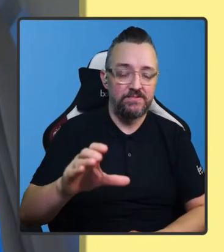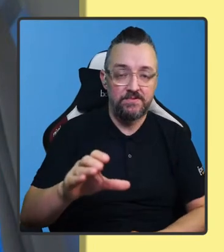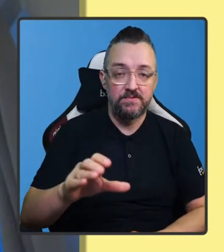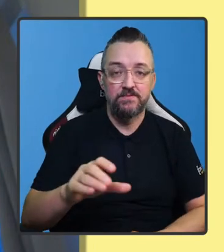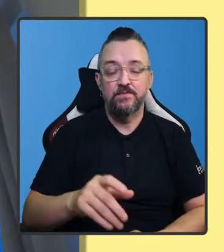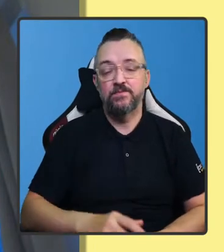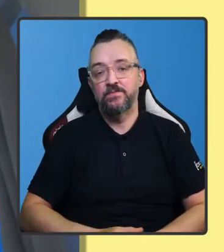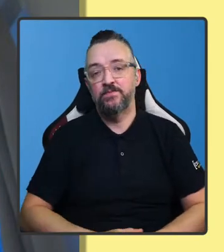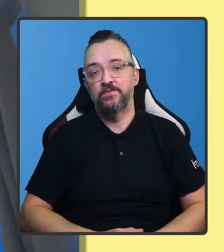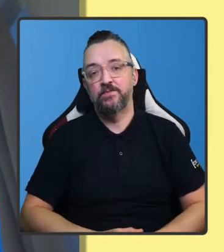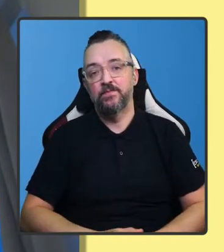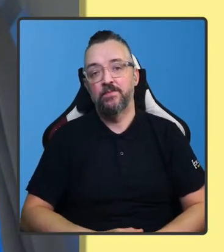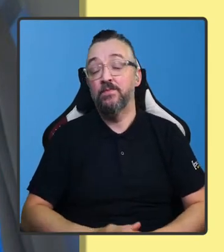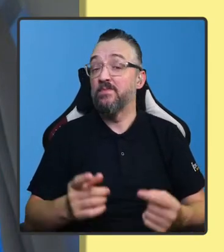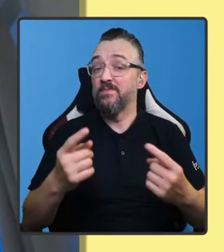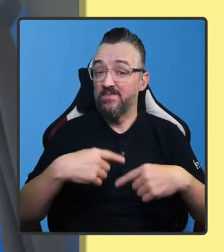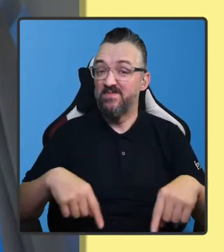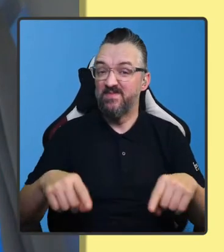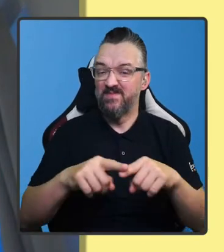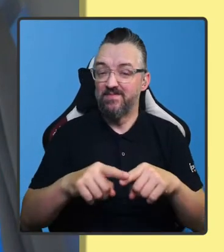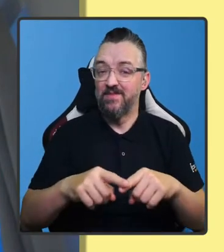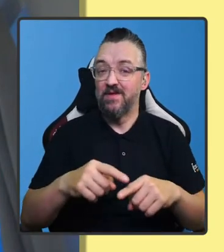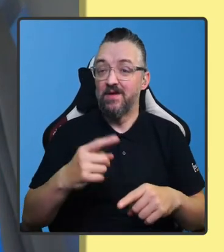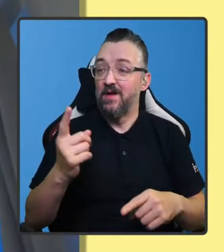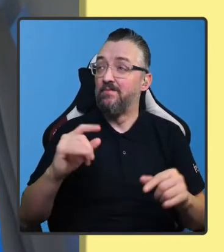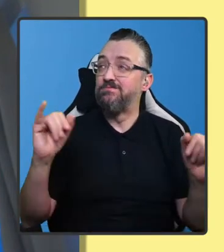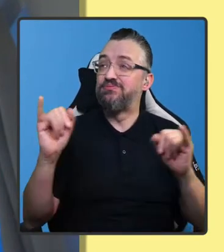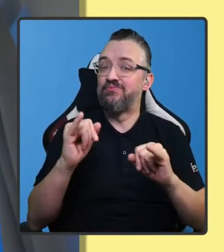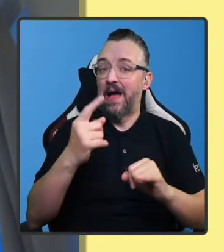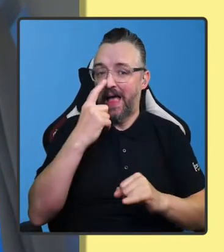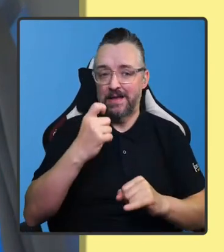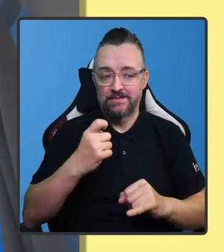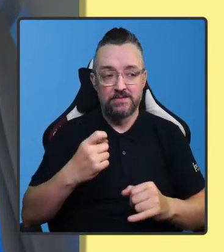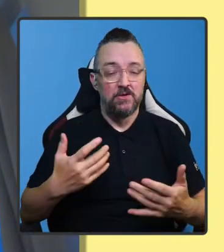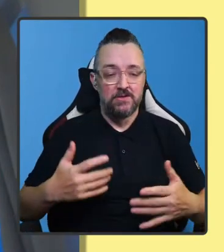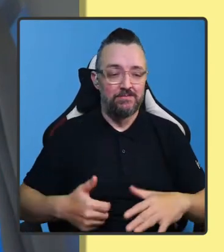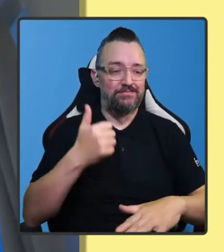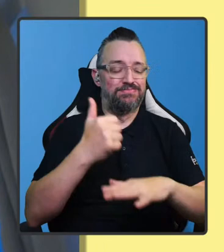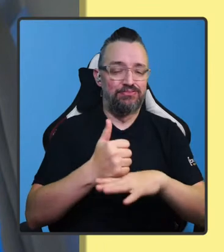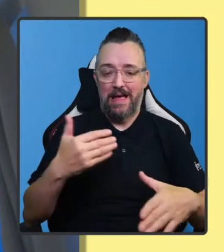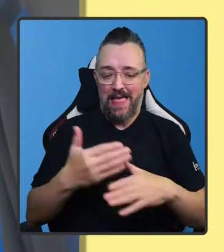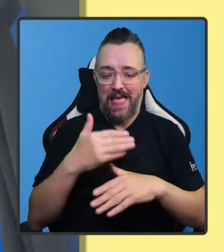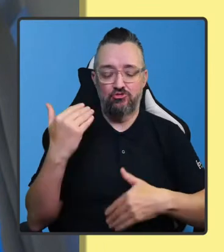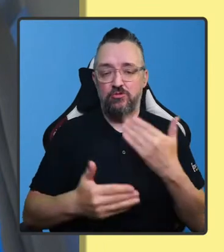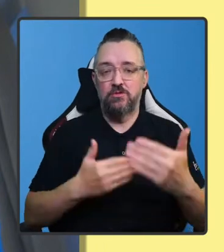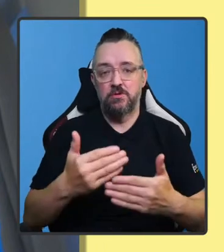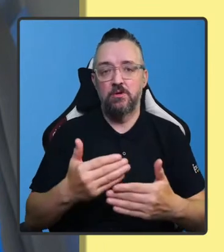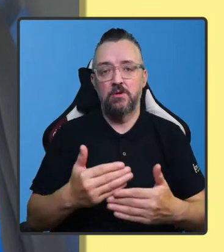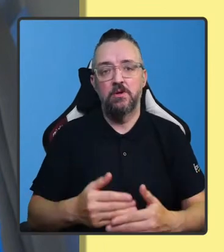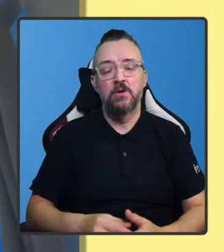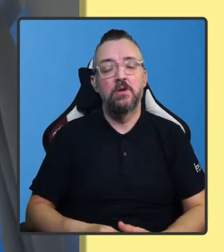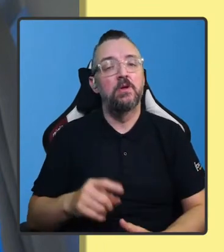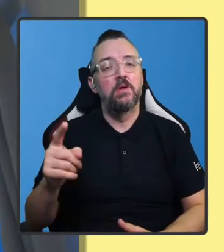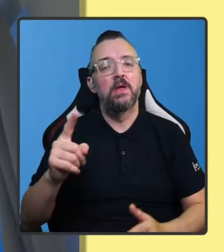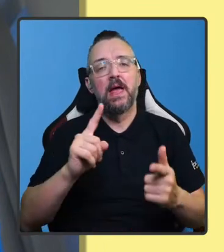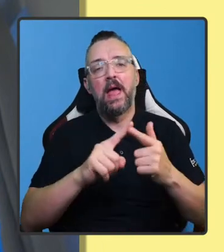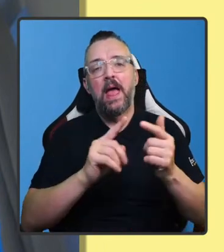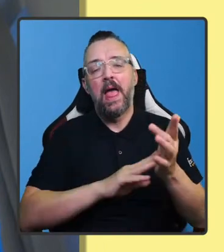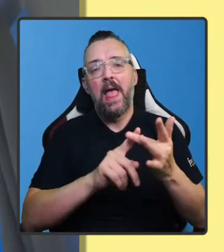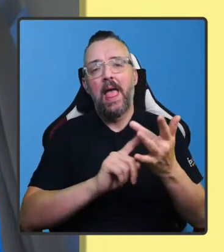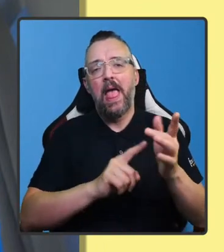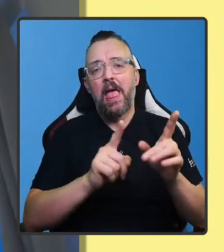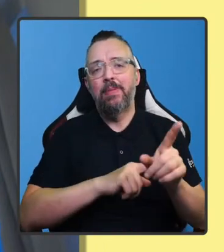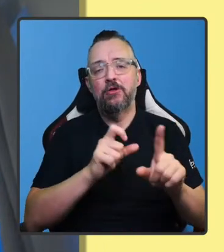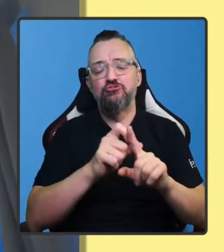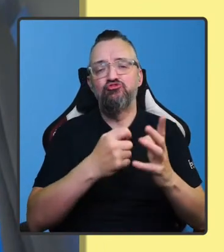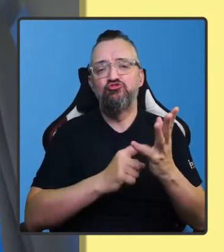spur us into action. And as Mary said, the tragic story of Emily Druitt, who took her own life after